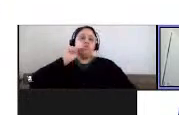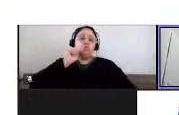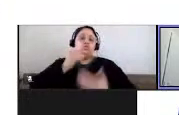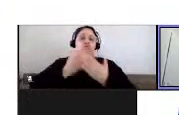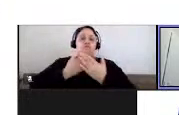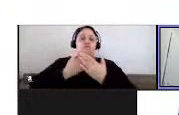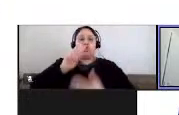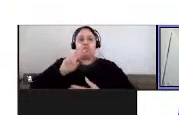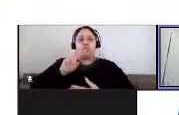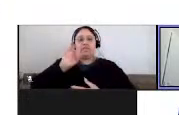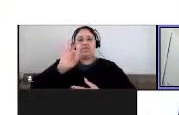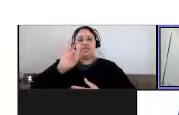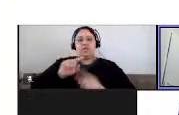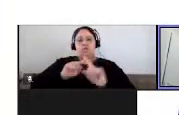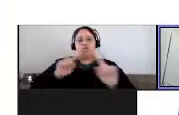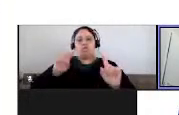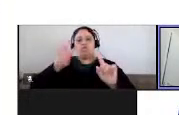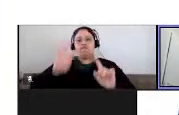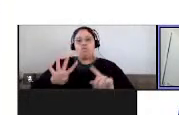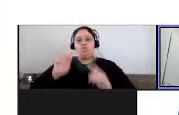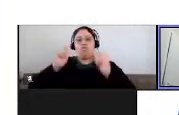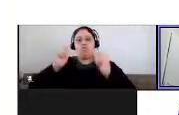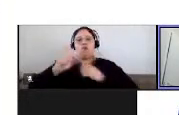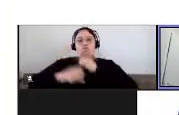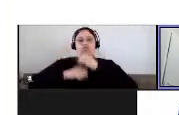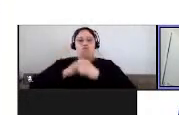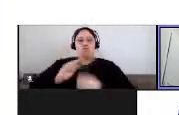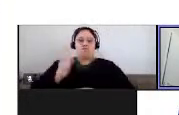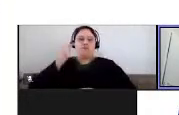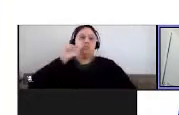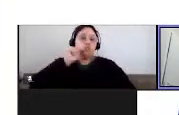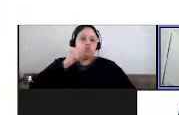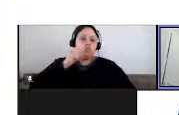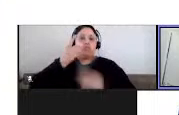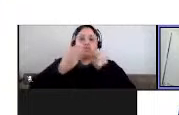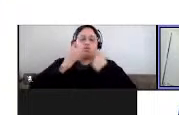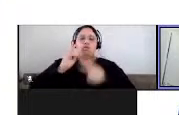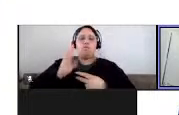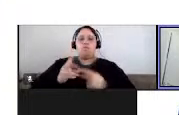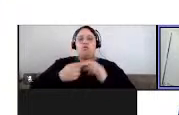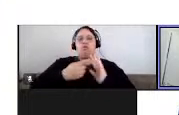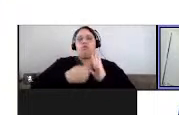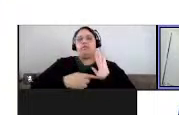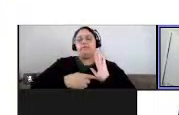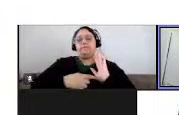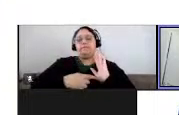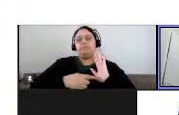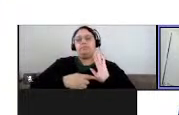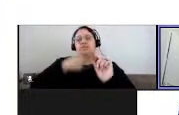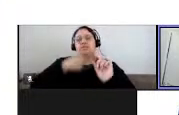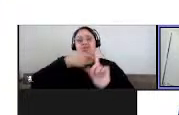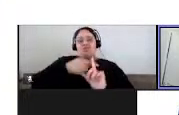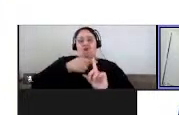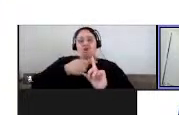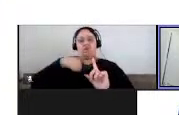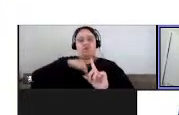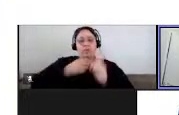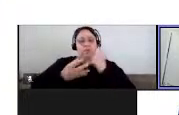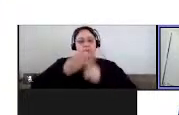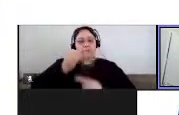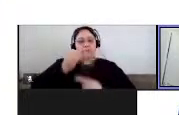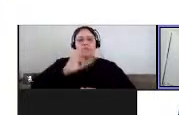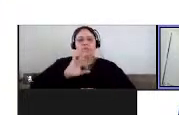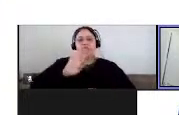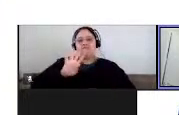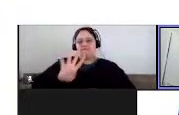the 23-24 financial year, you will see that the targets achieved were